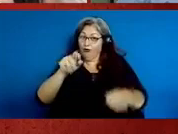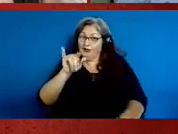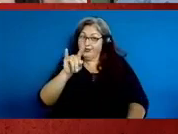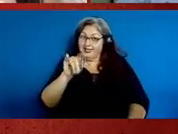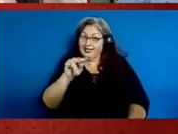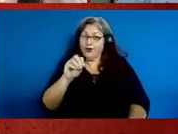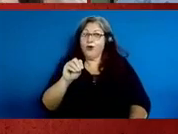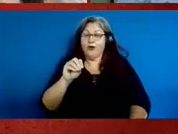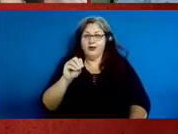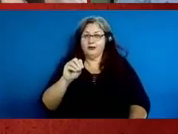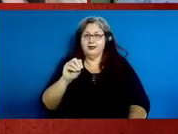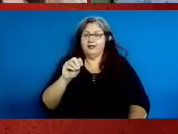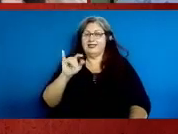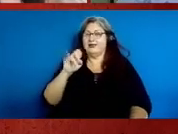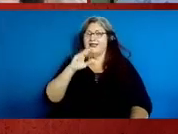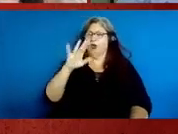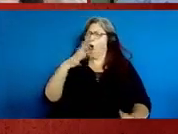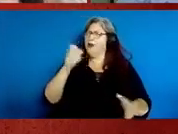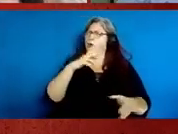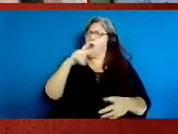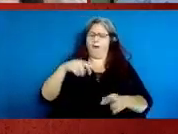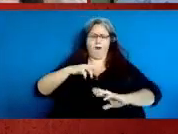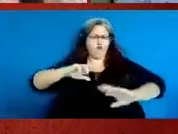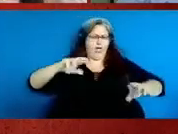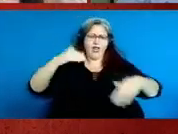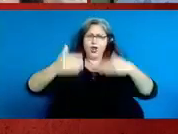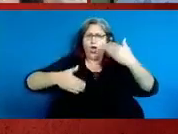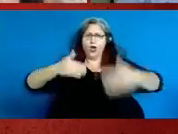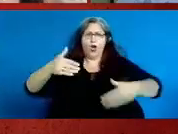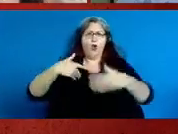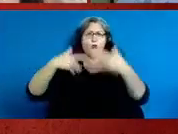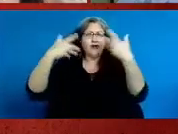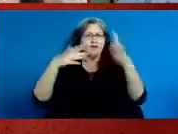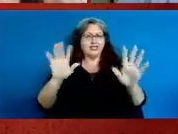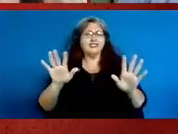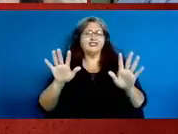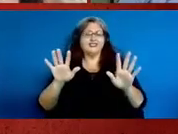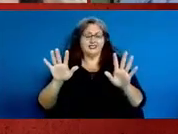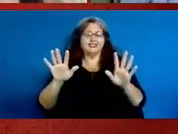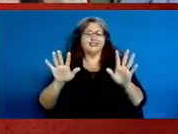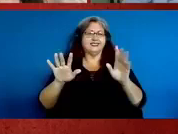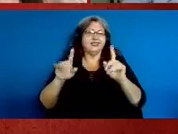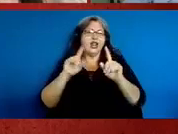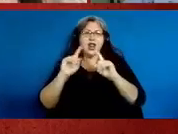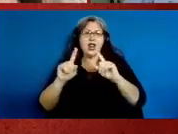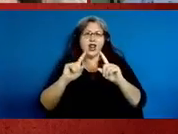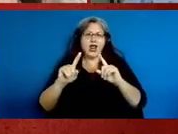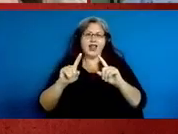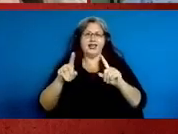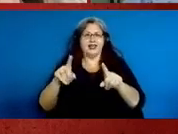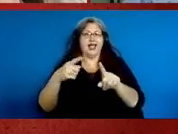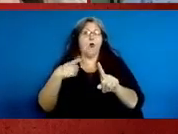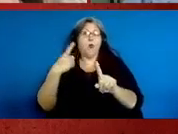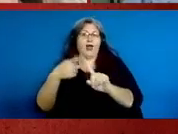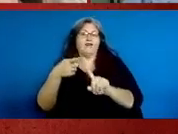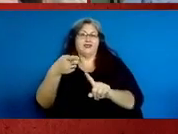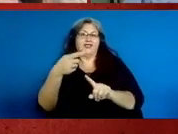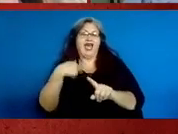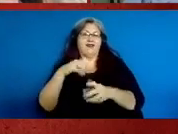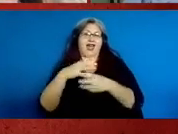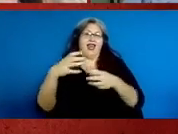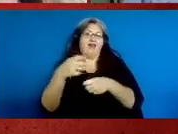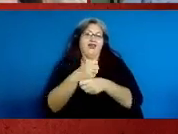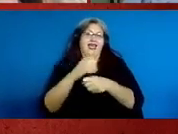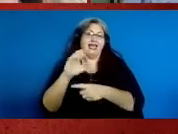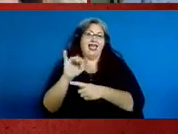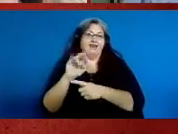in. we're warmed up and ready to go. We've already, you know, we've been caffeinated. Well, one of us is caffeinated, so. I actually